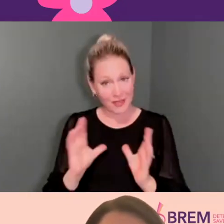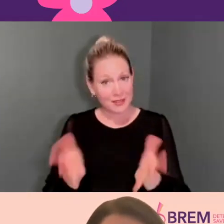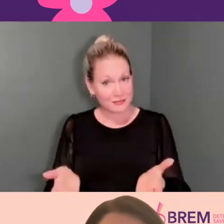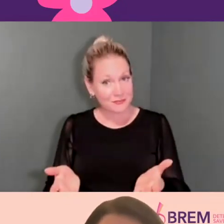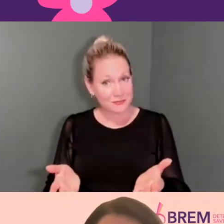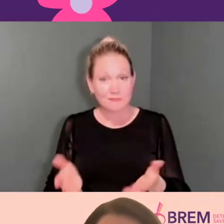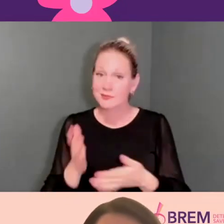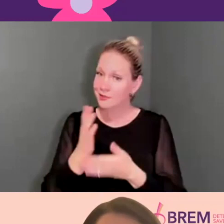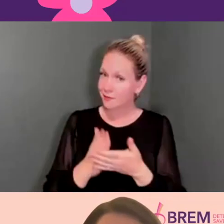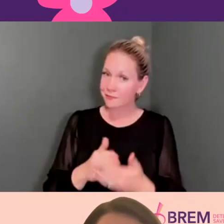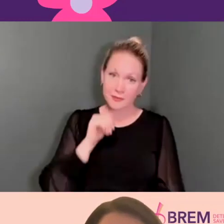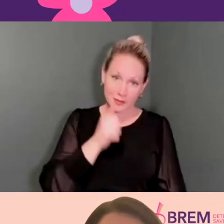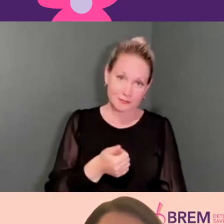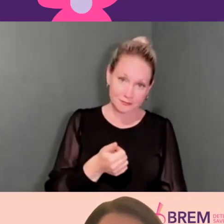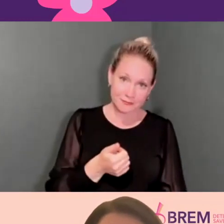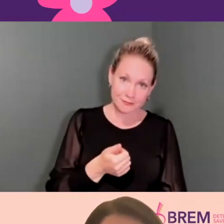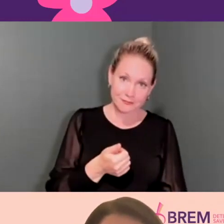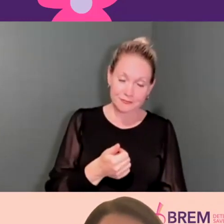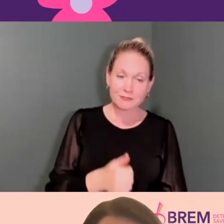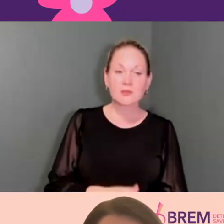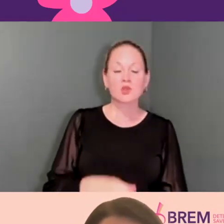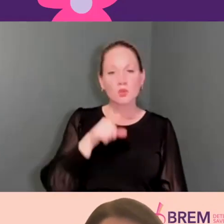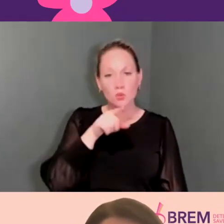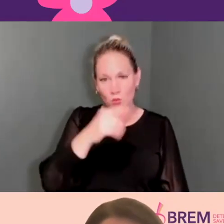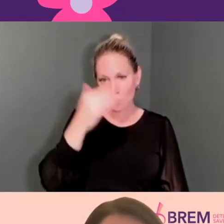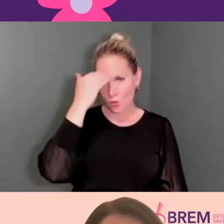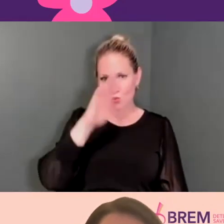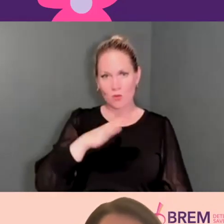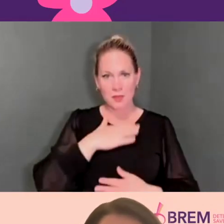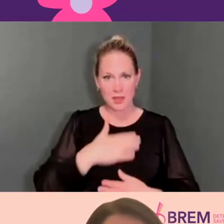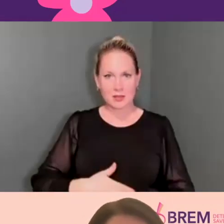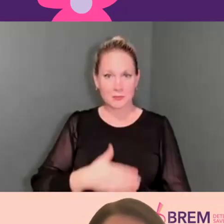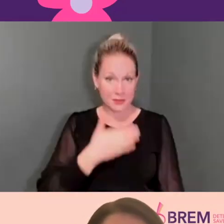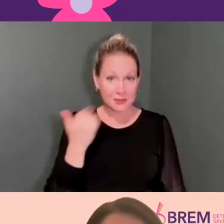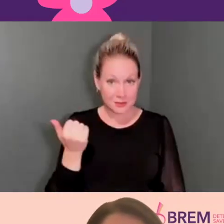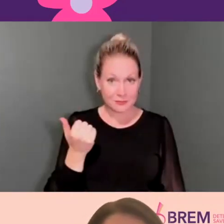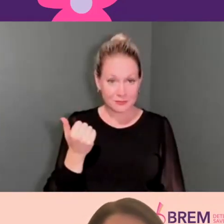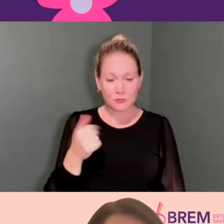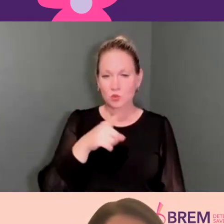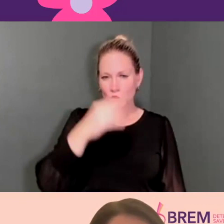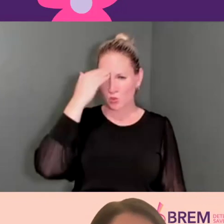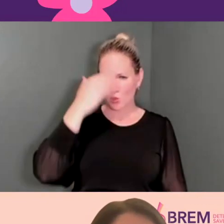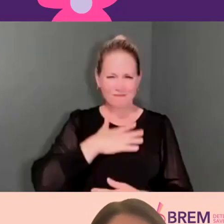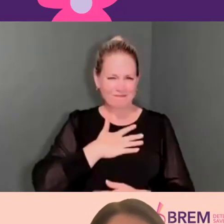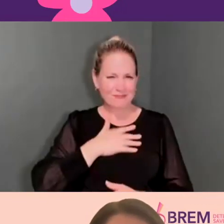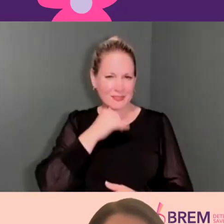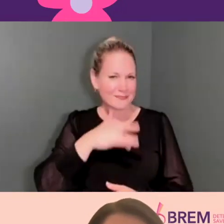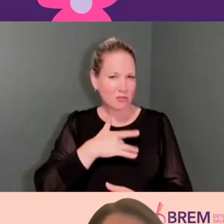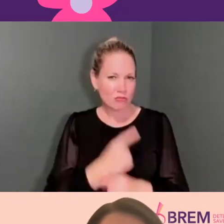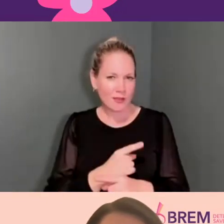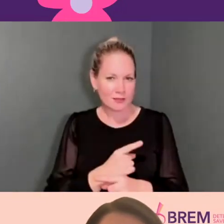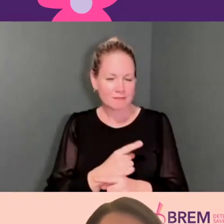them aren't. And you know your body best. You know that this doesn't feel right for me, something's